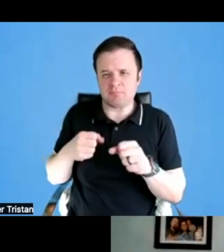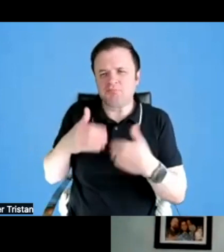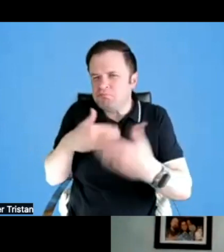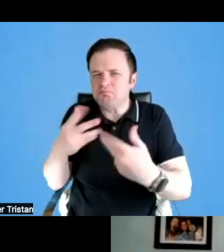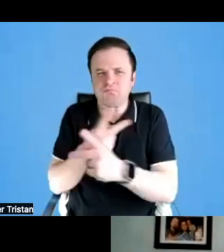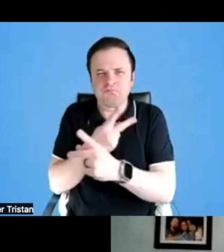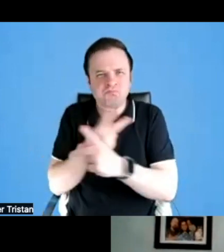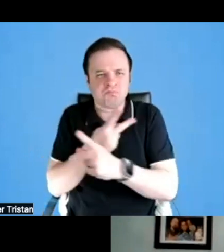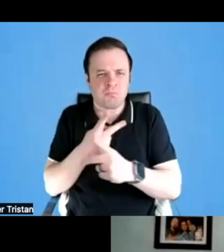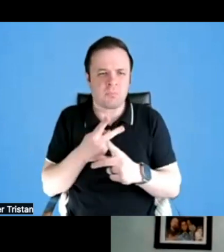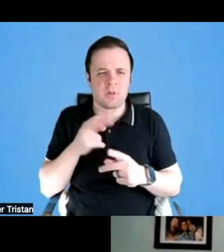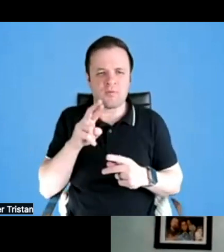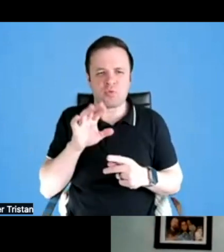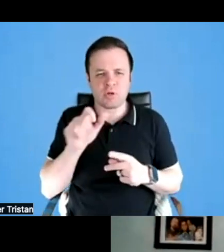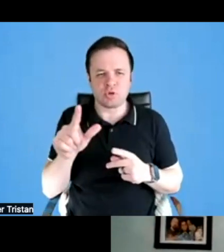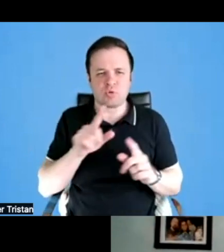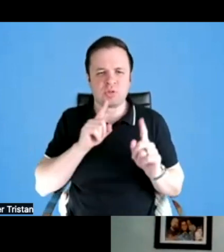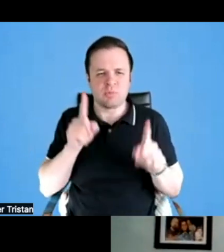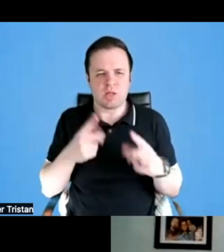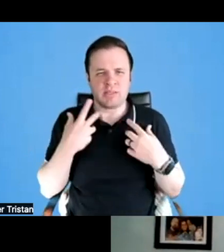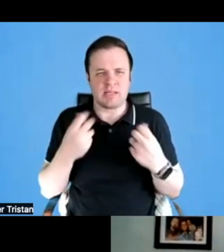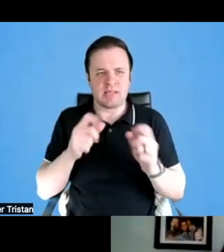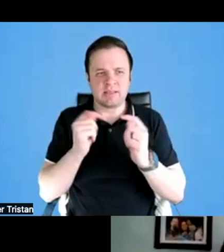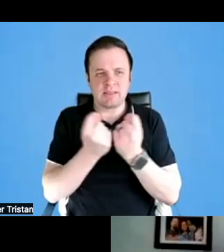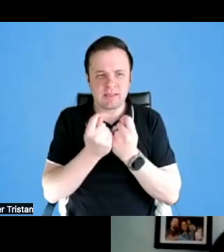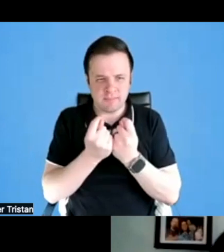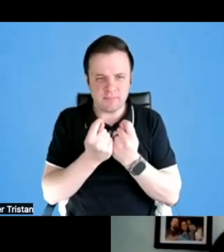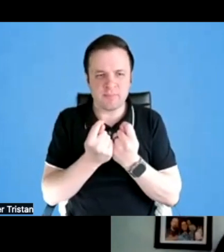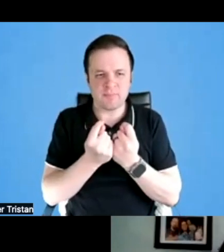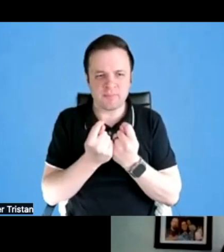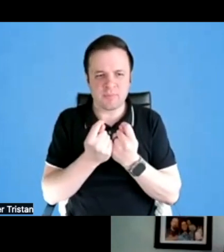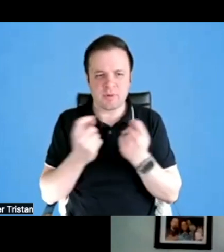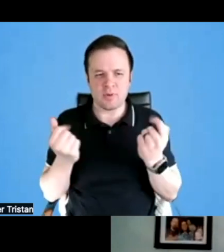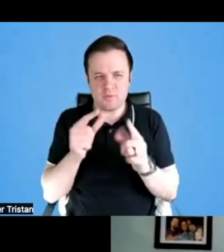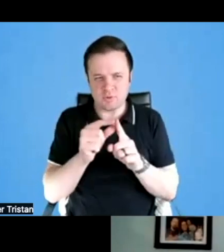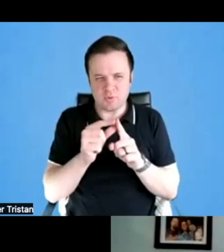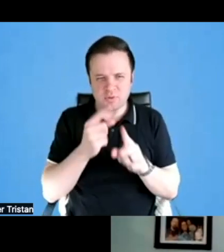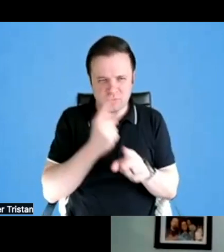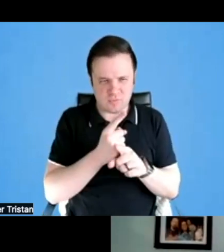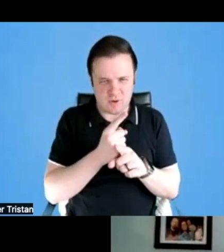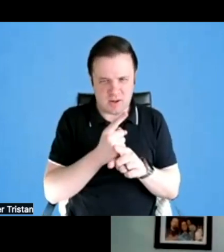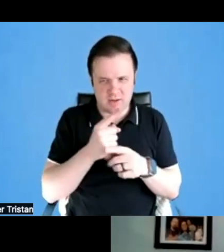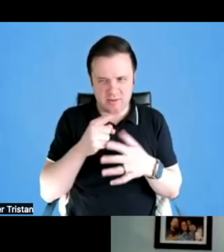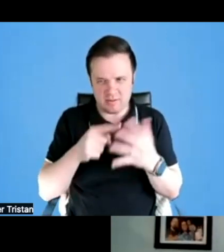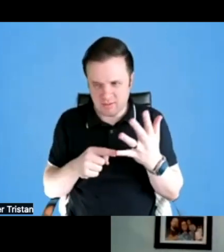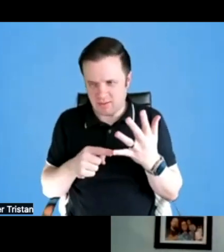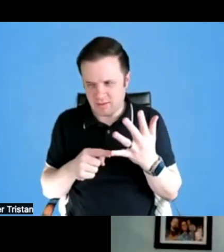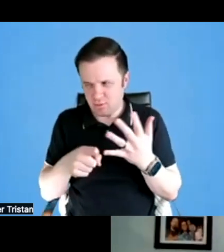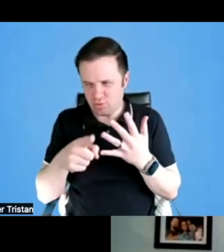racial response healing team. I just said all of those words in the right order, you can make that work.